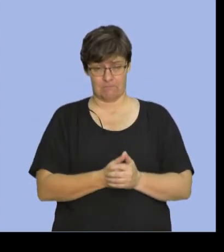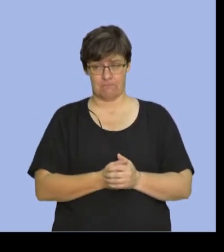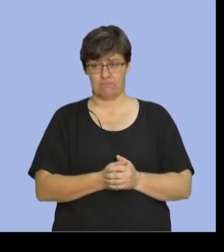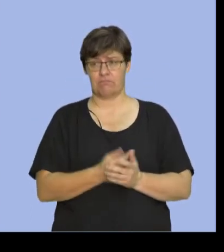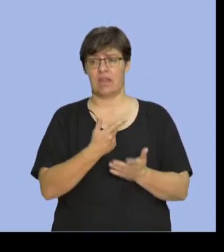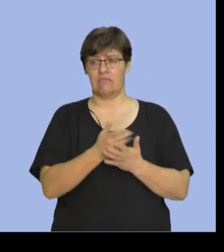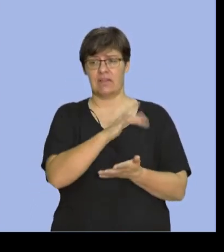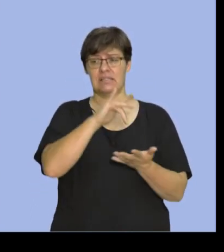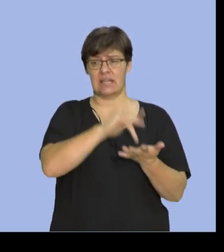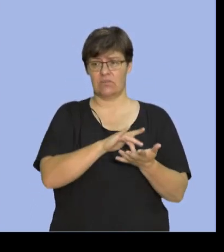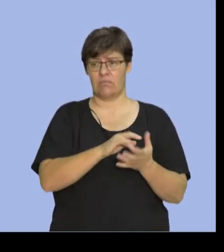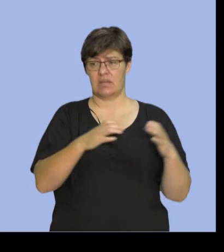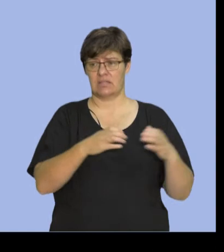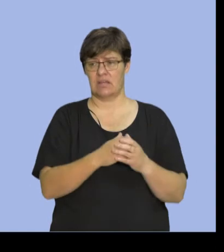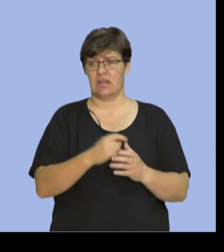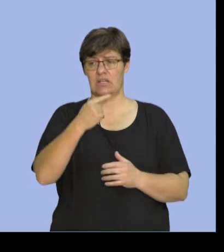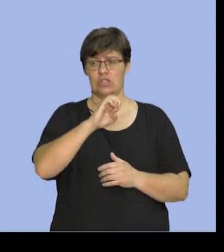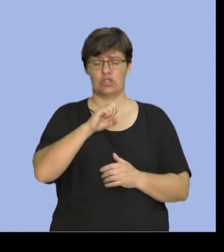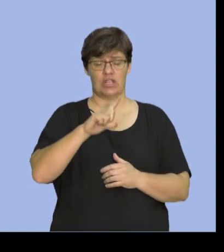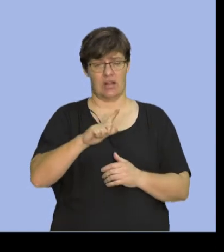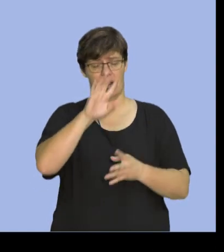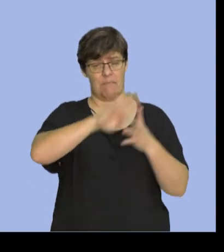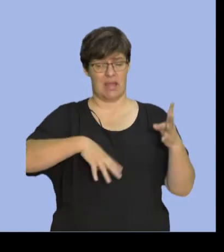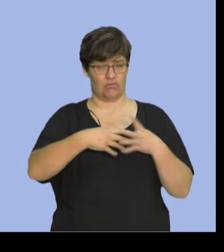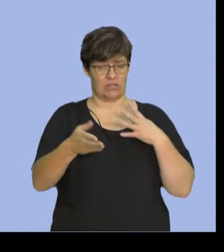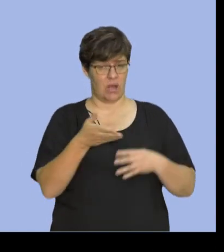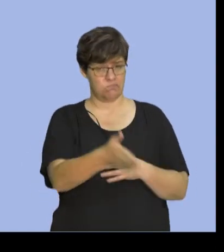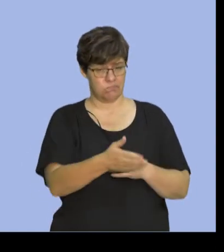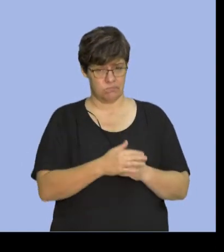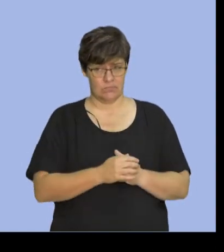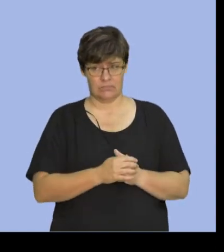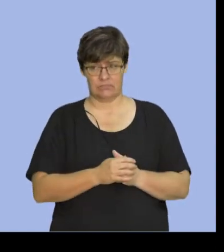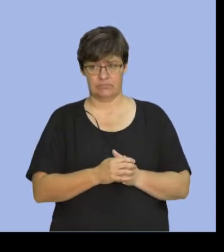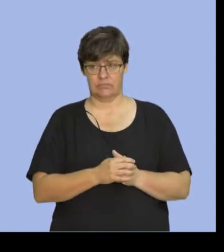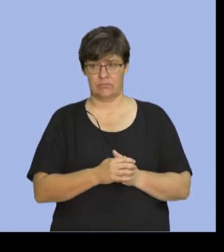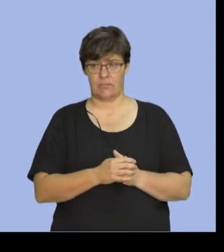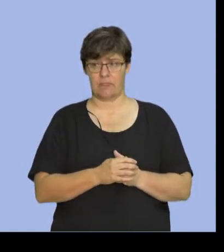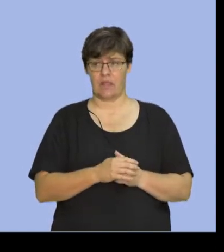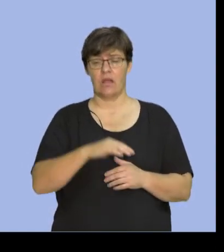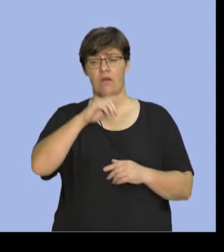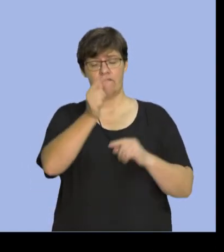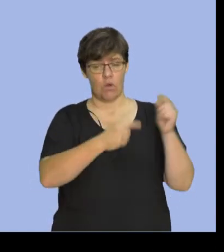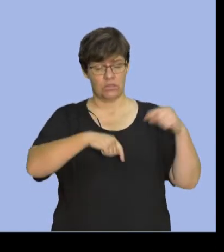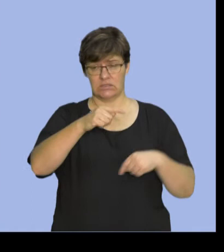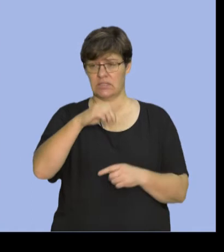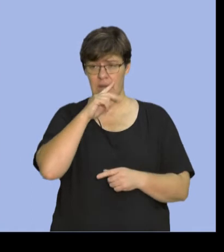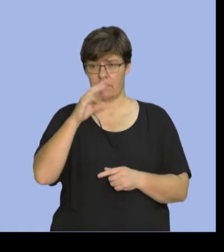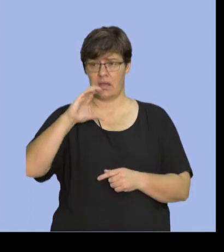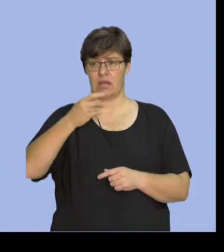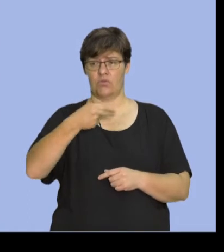central mass of a gel matrix present in them, and the folds are known as the cristae.